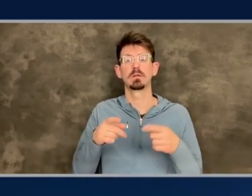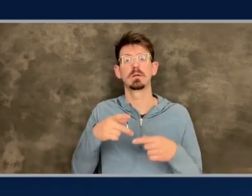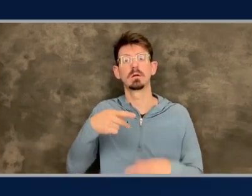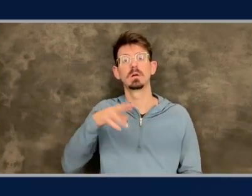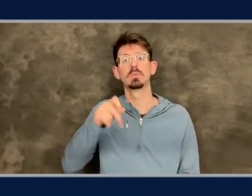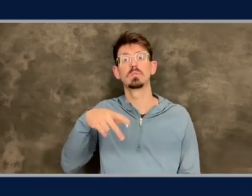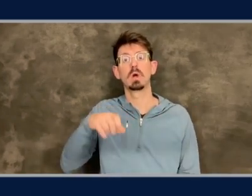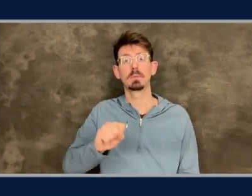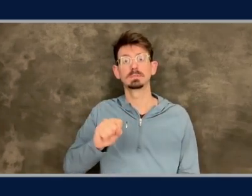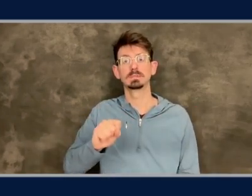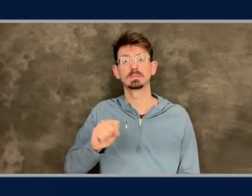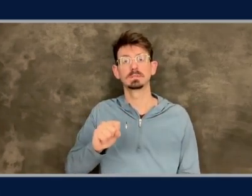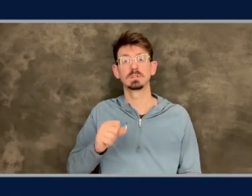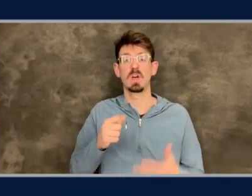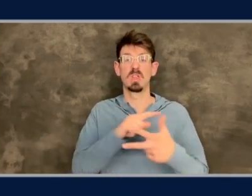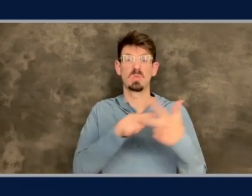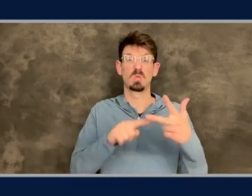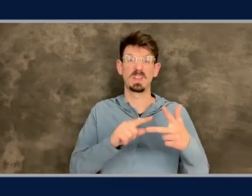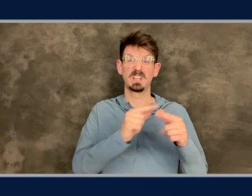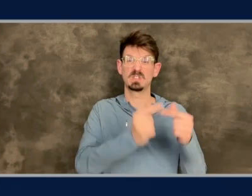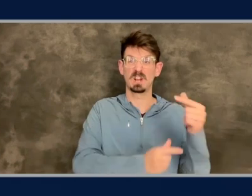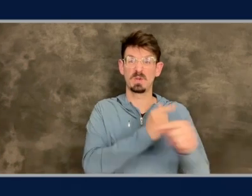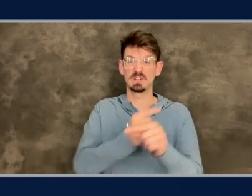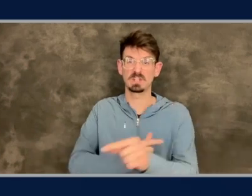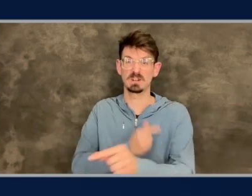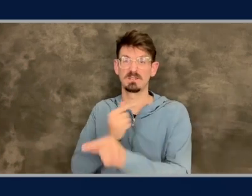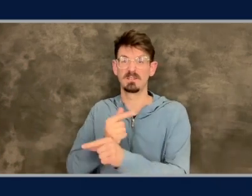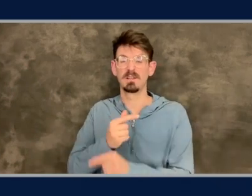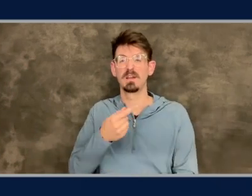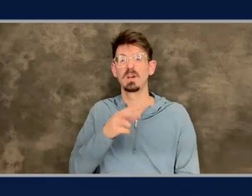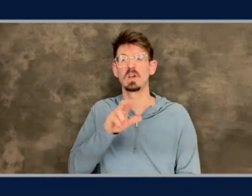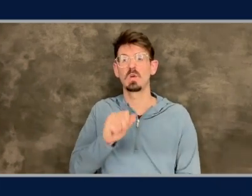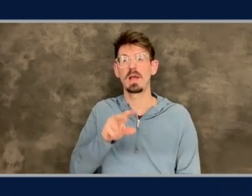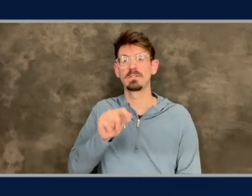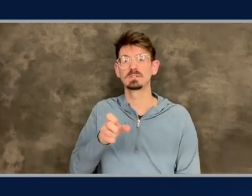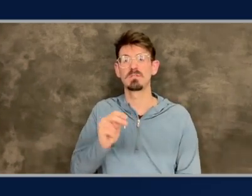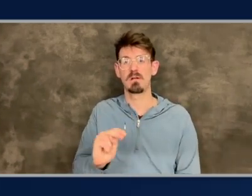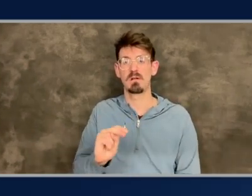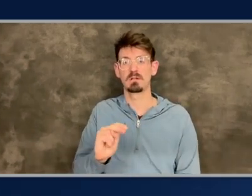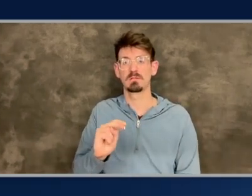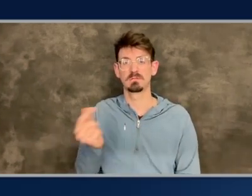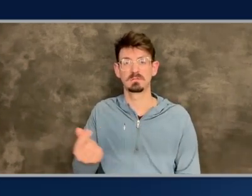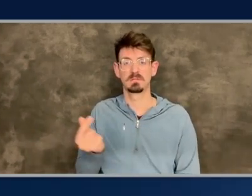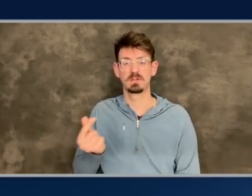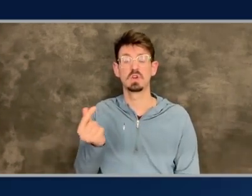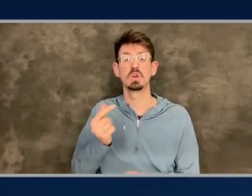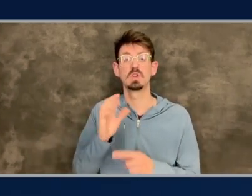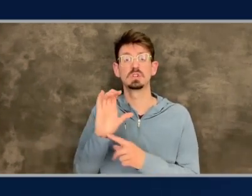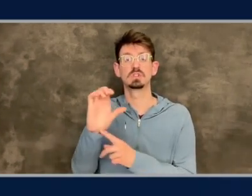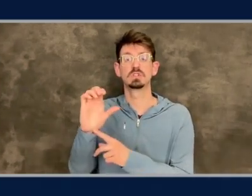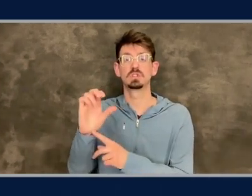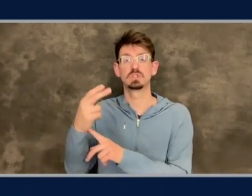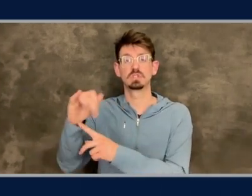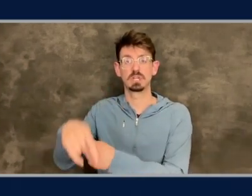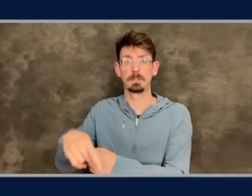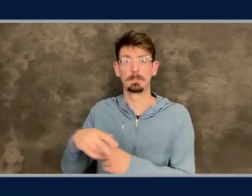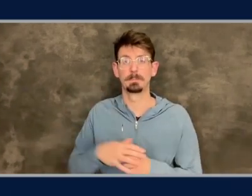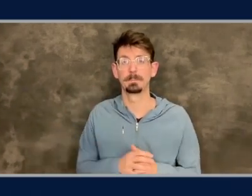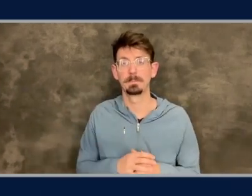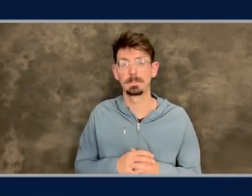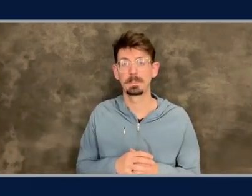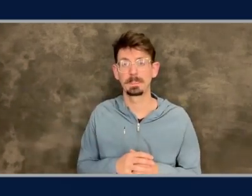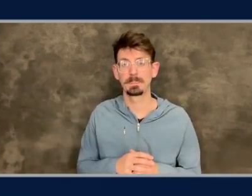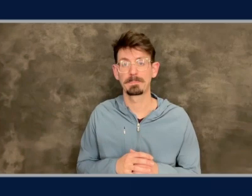are 3 generations of our Graviton chip. And so the Graviton, we have